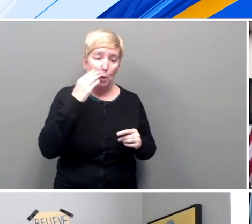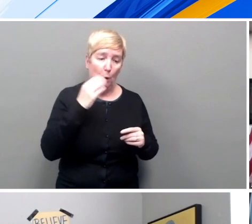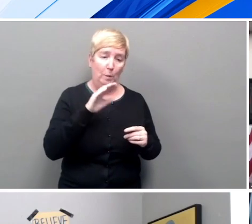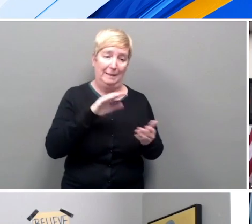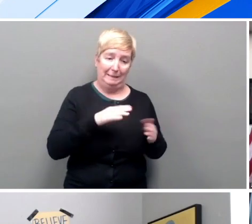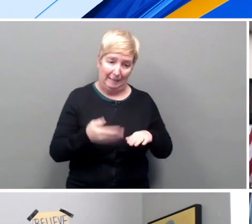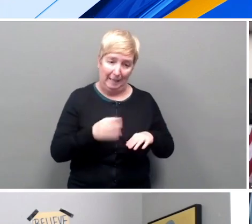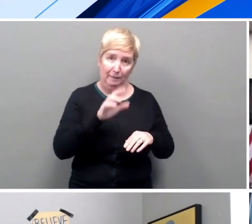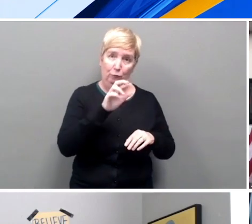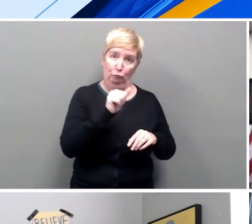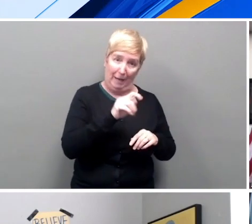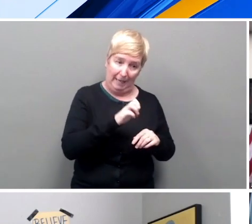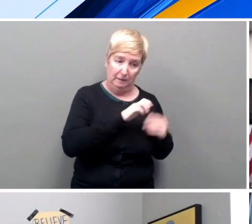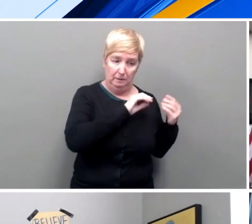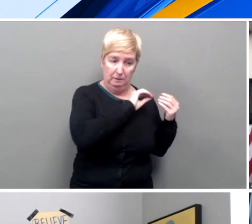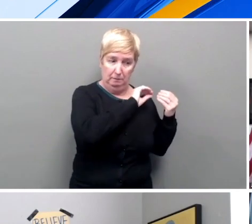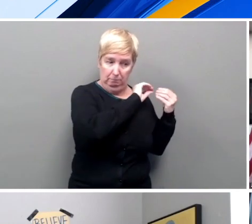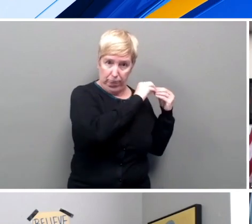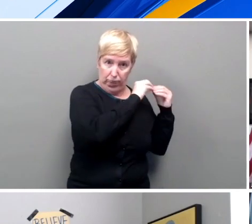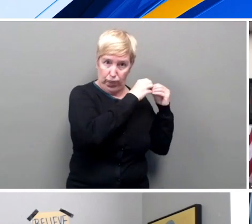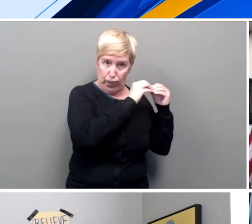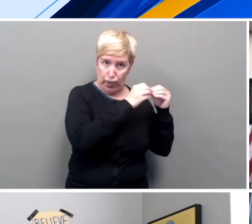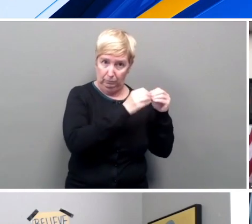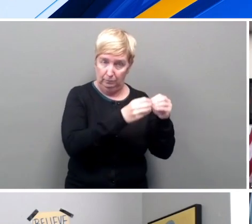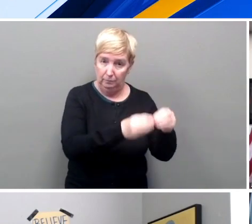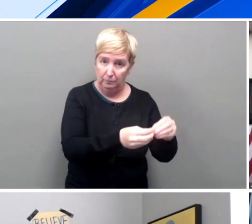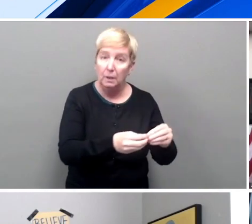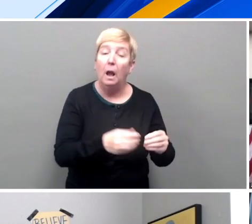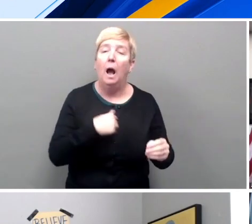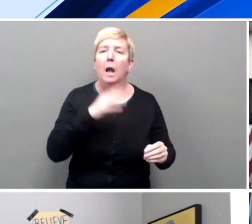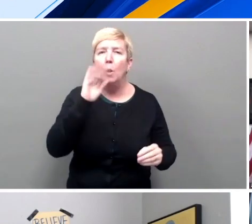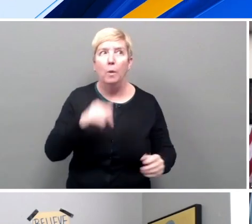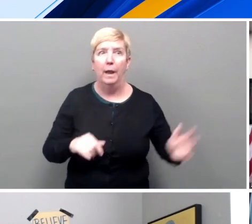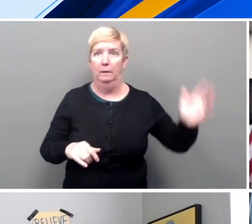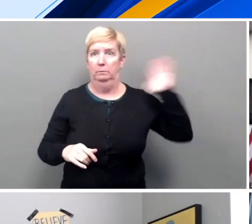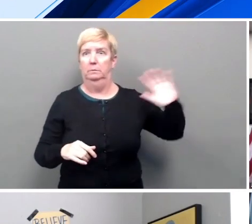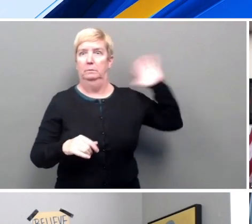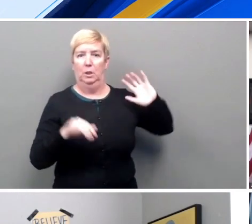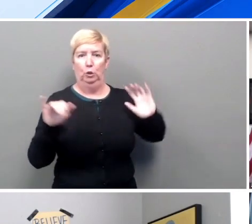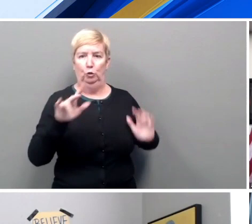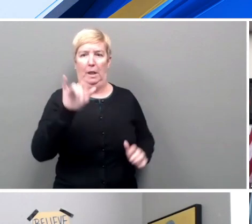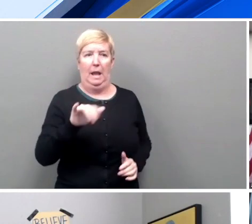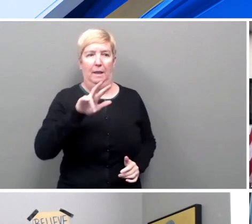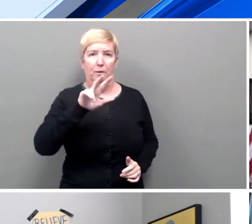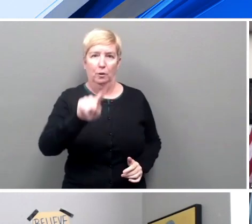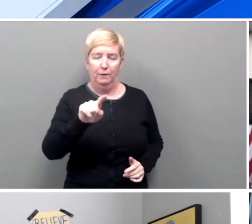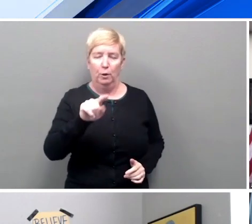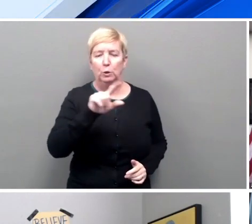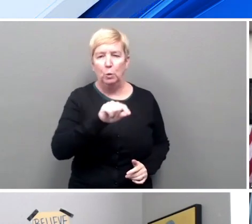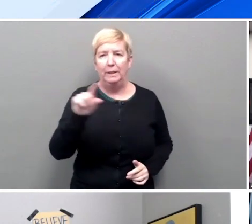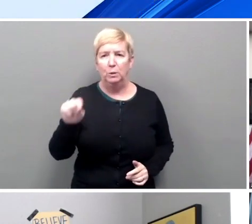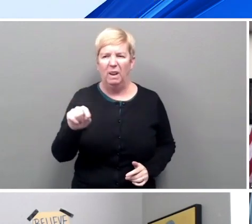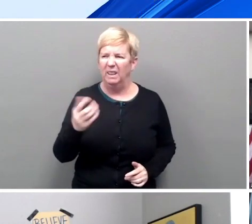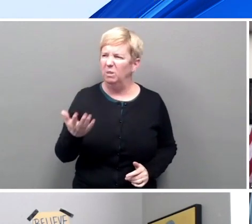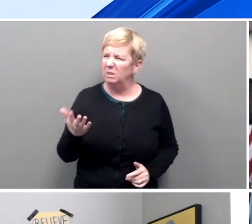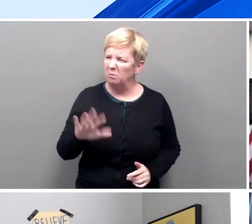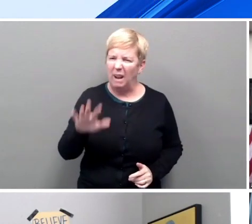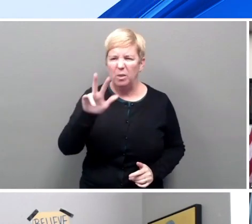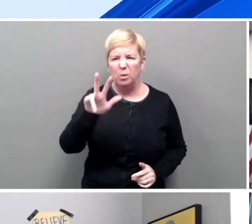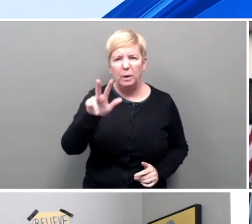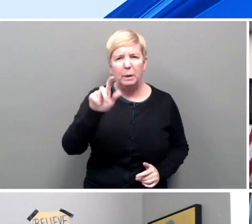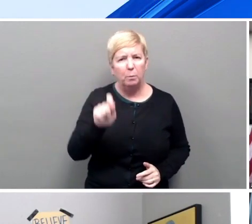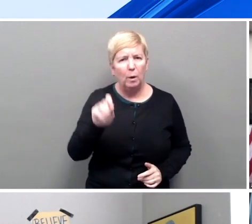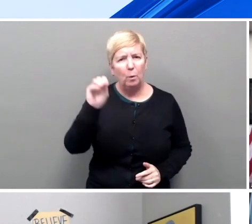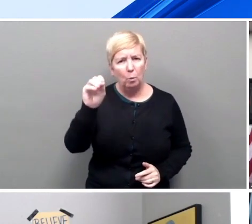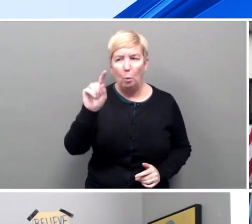it still coming down? Because at the beginning, it was much higher. I looked back to July 31st of 2020, it was like 3.1%. So